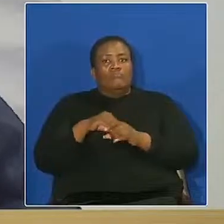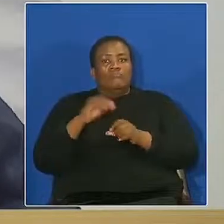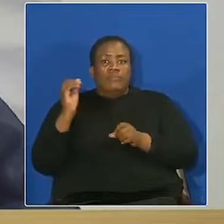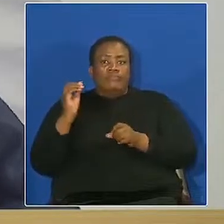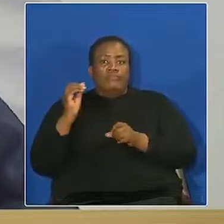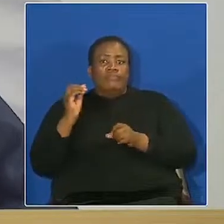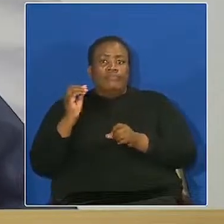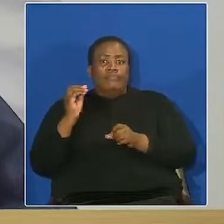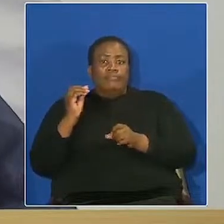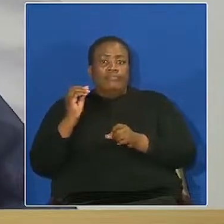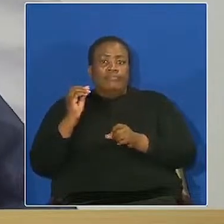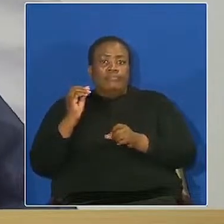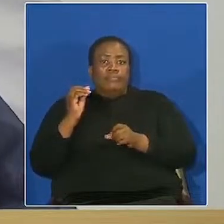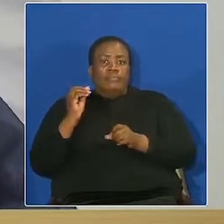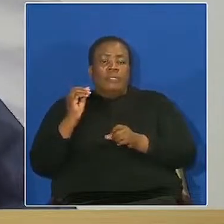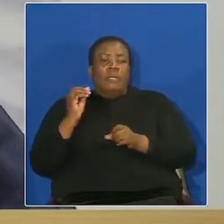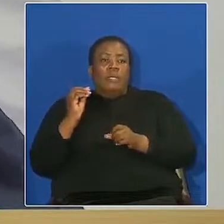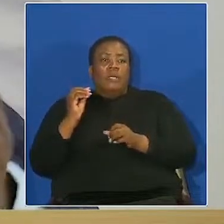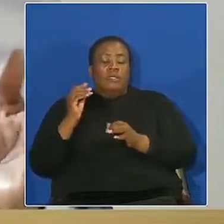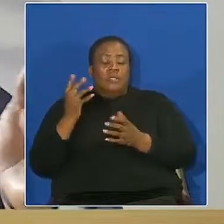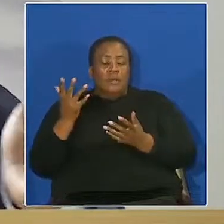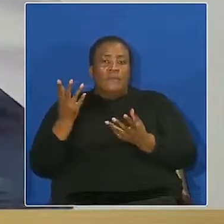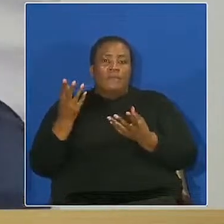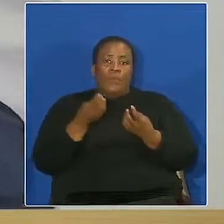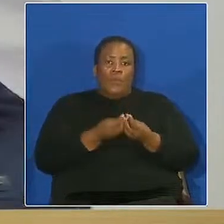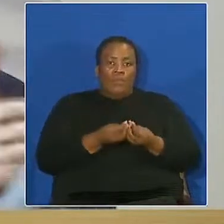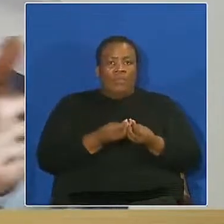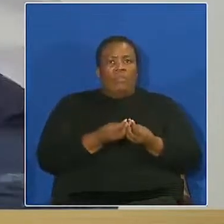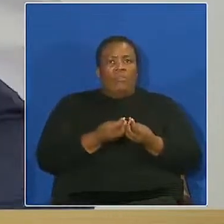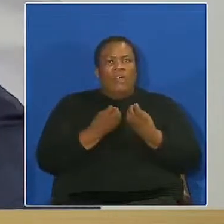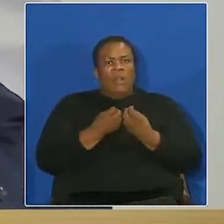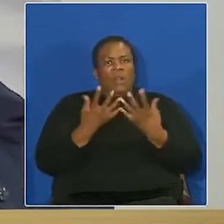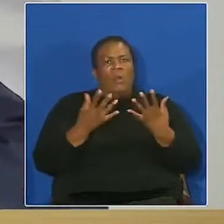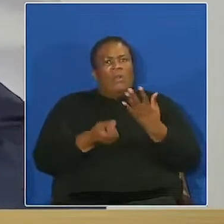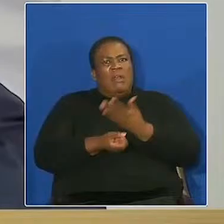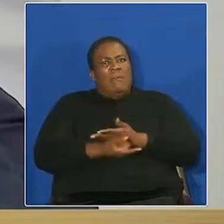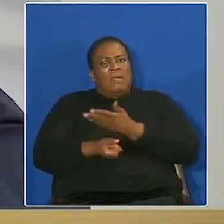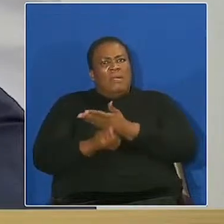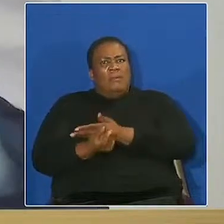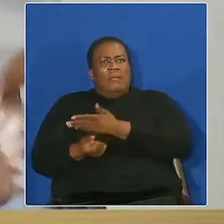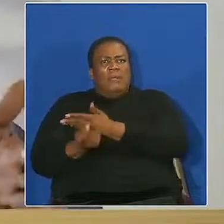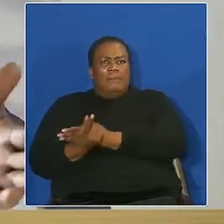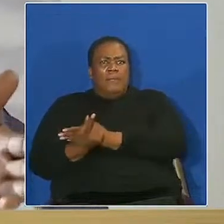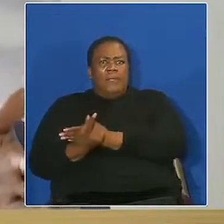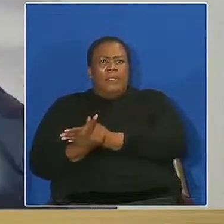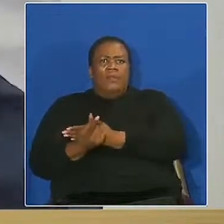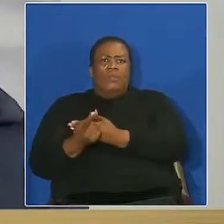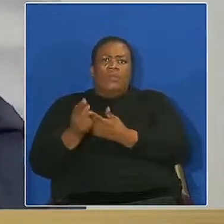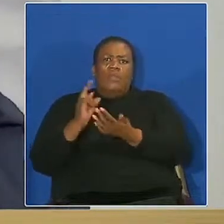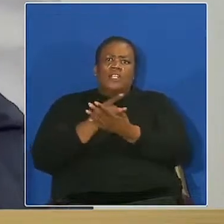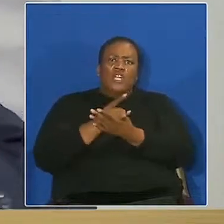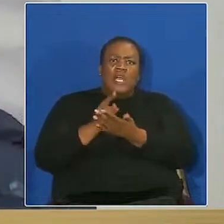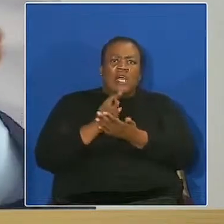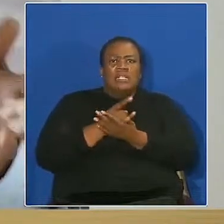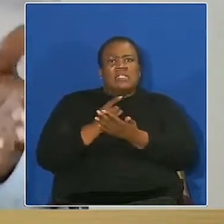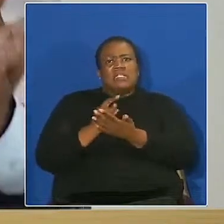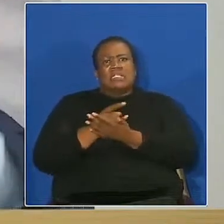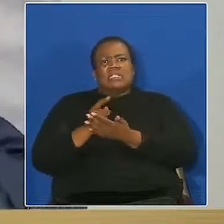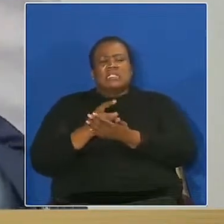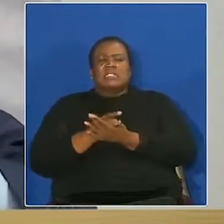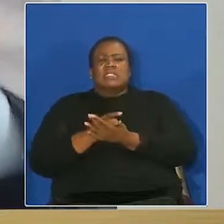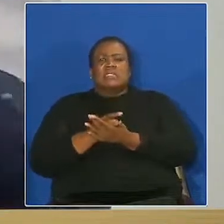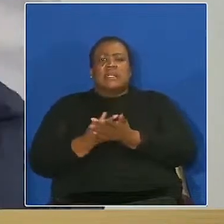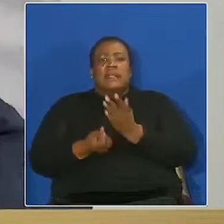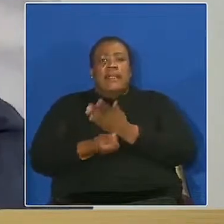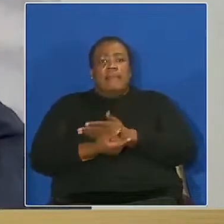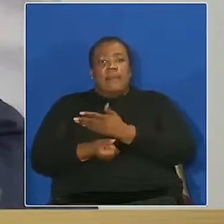last moment, and then with a lot that happened in terms of the charts and happenings that